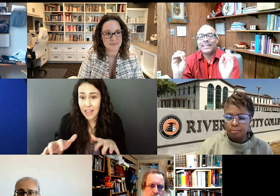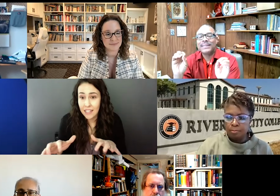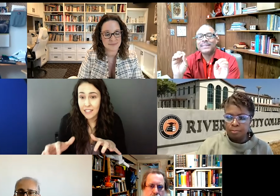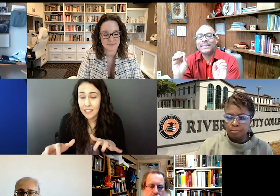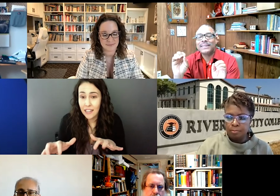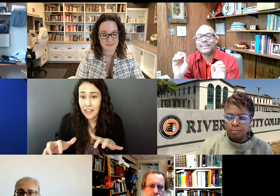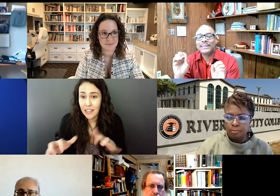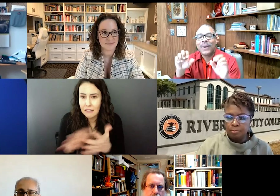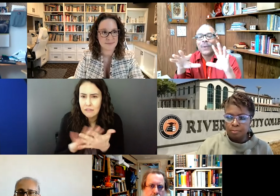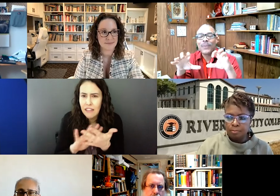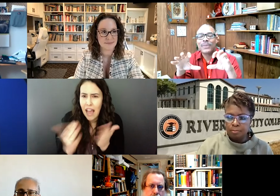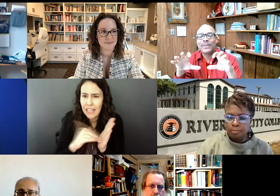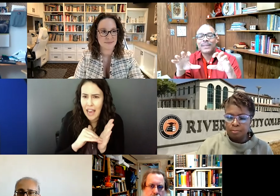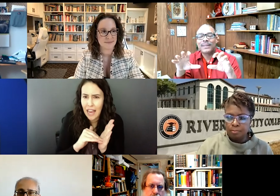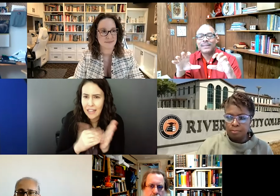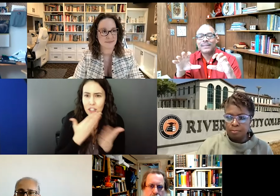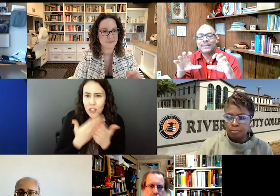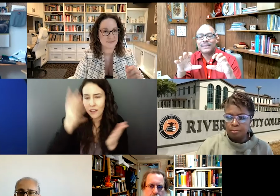and